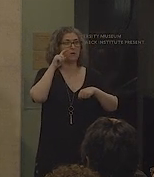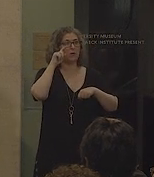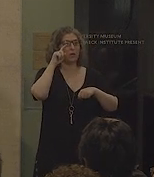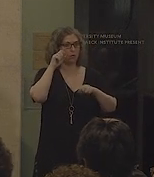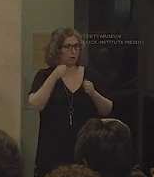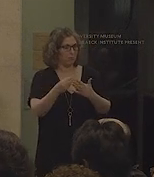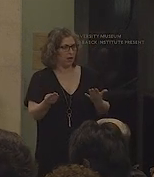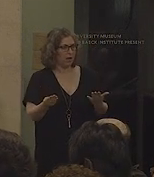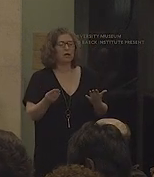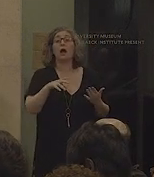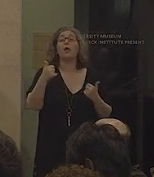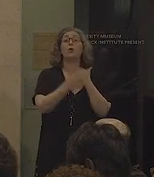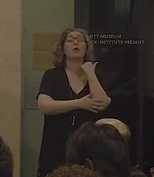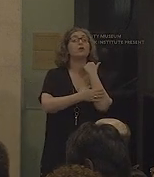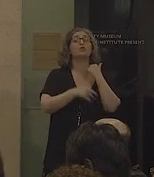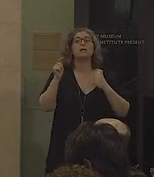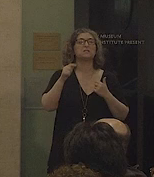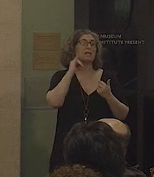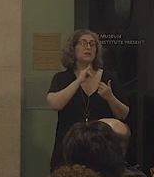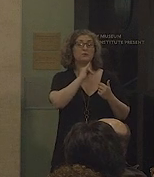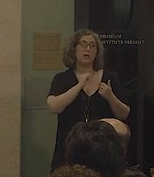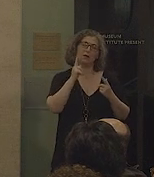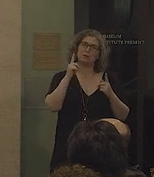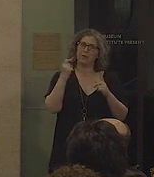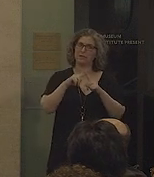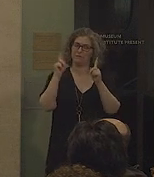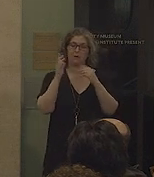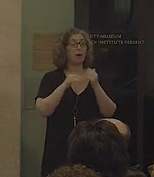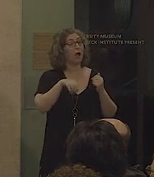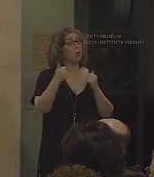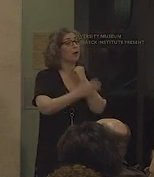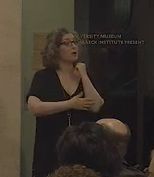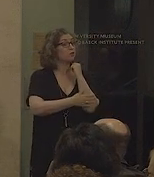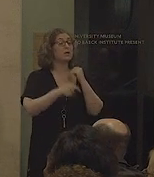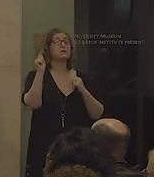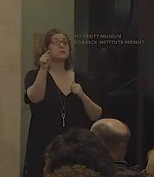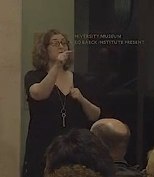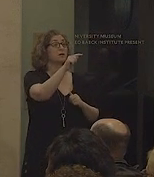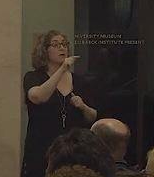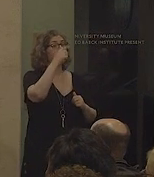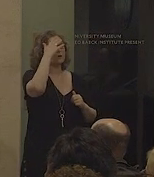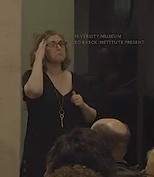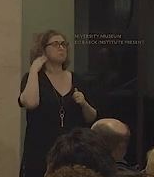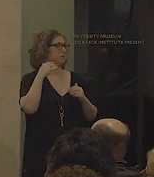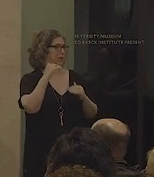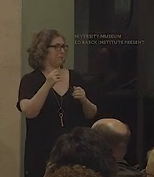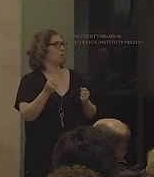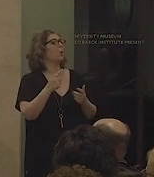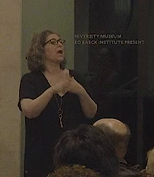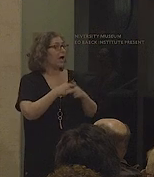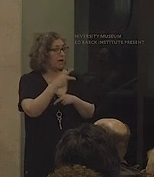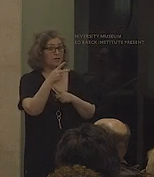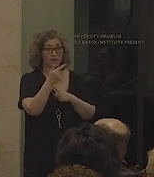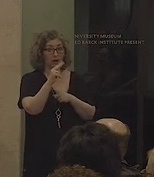know, you go to other countries, Israel is an outlier, but most other countries, there's limits on the kinds of weapons you